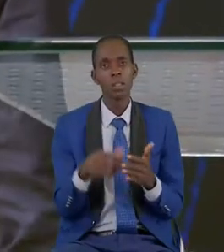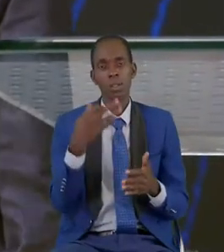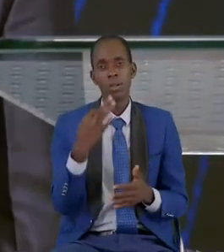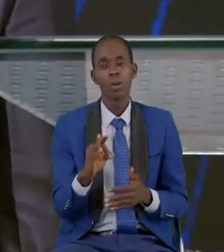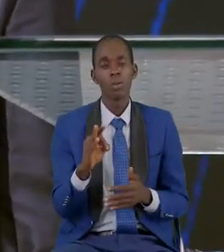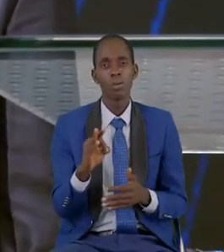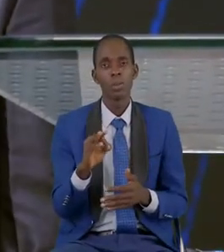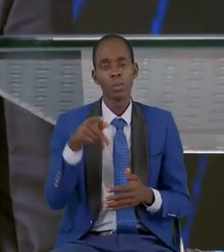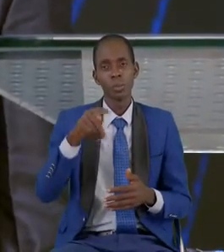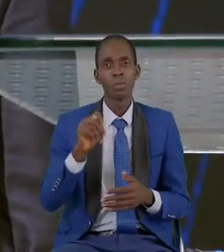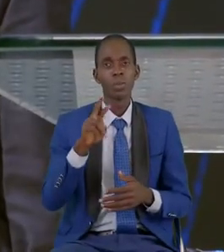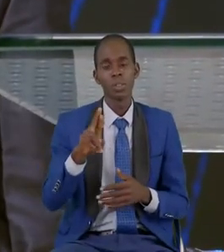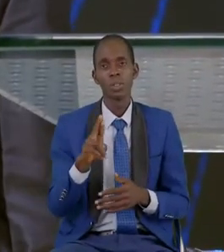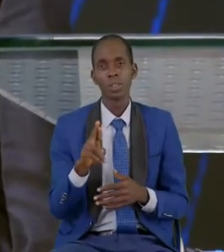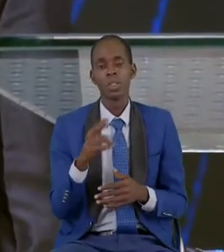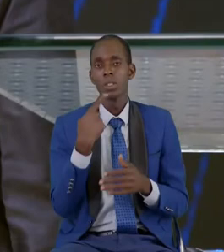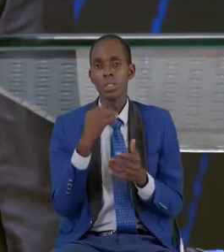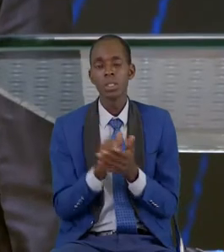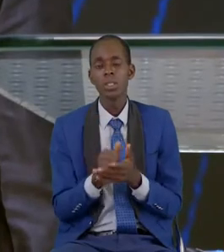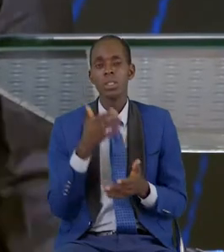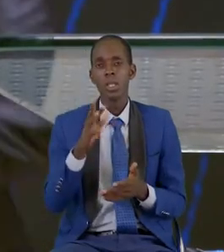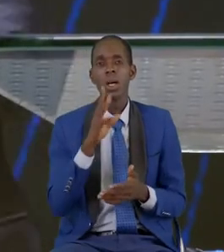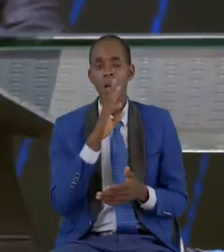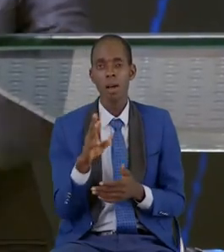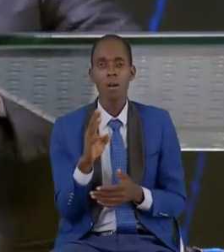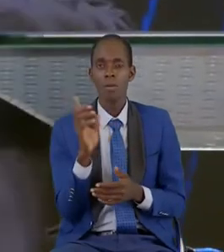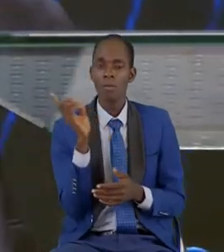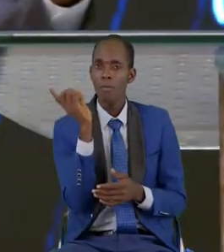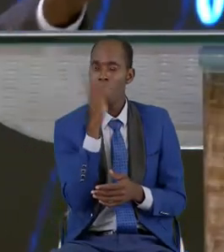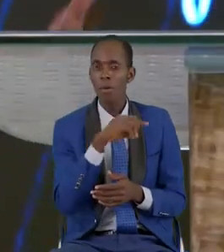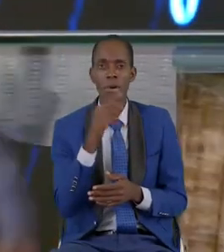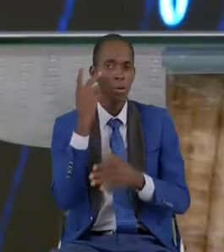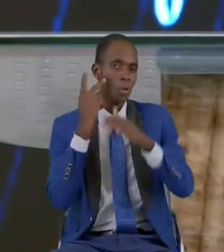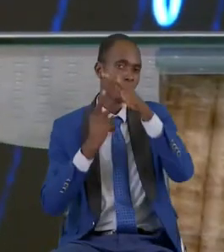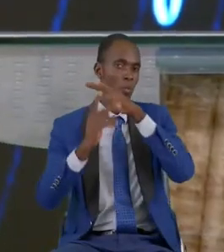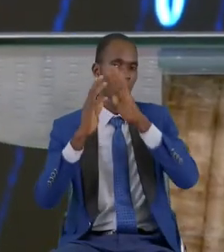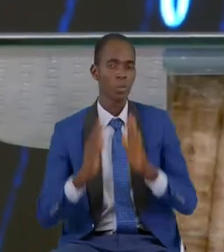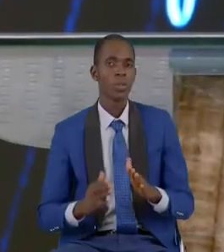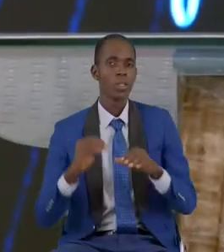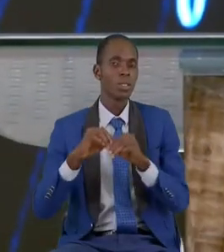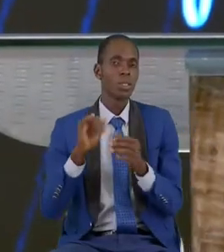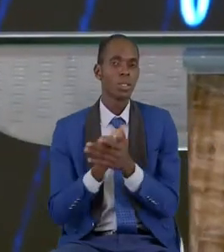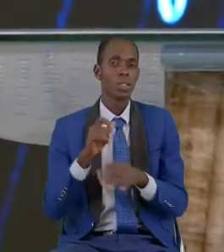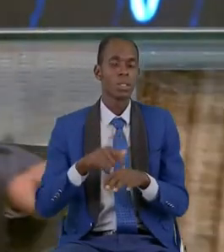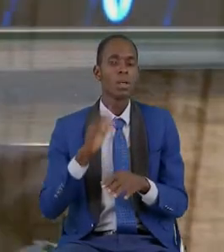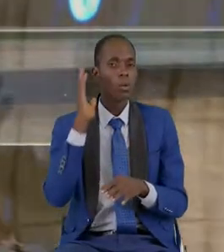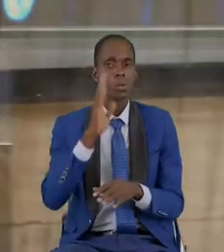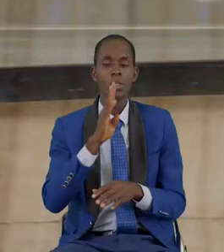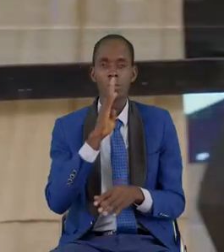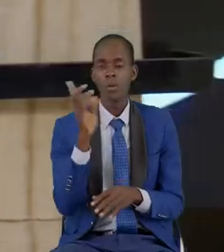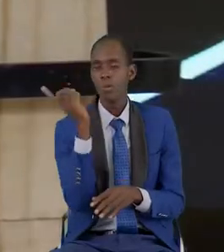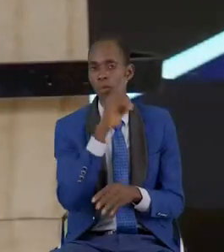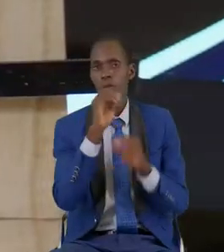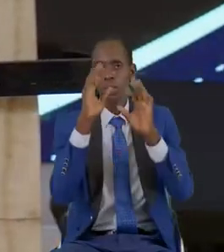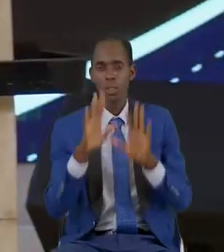there were false prophets in those days, and there shall be false teachers among you. Unfortunately,